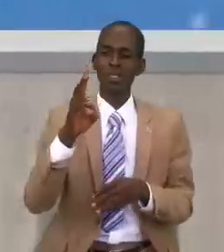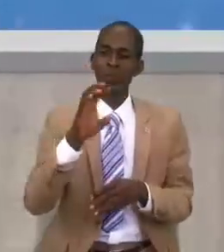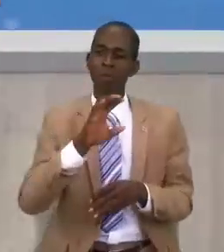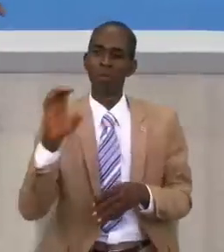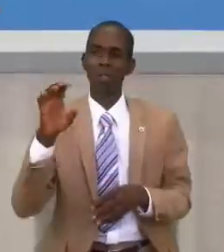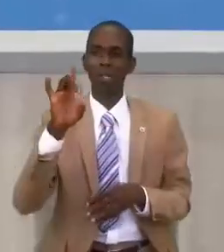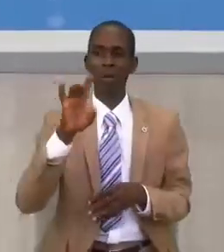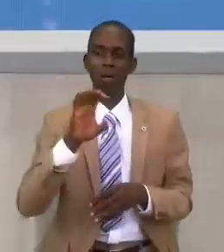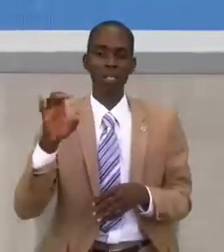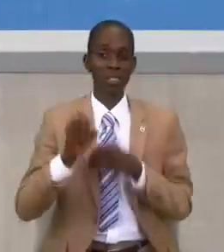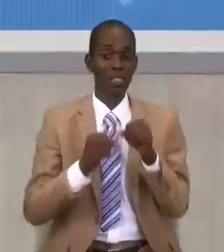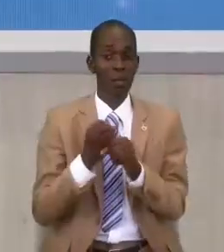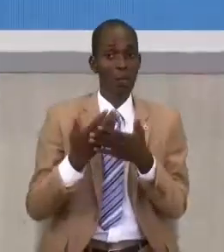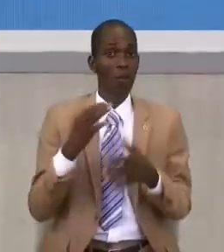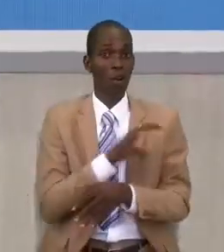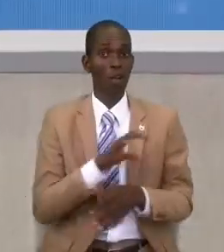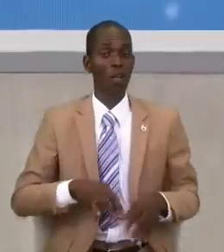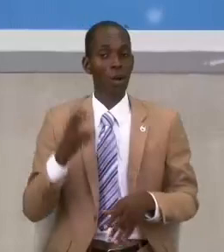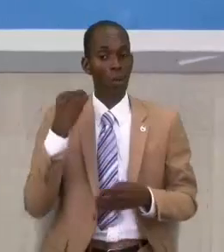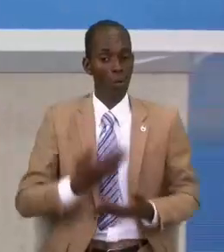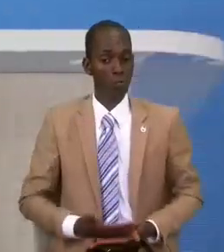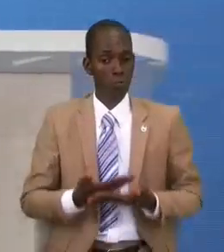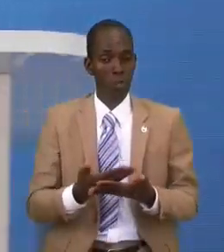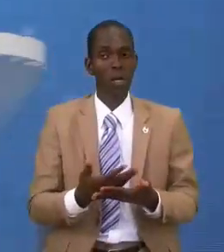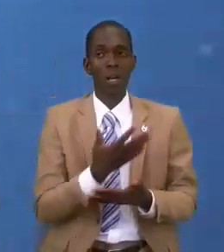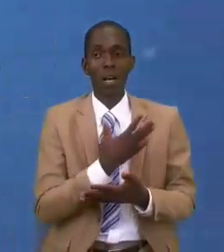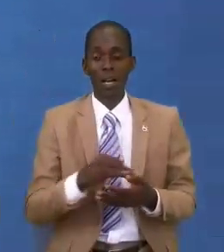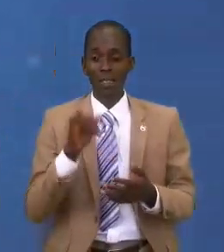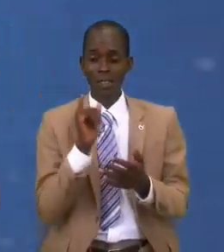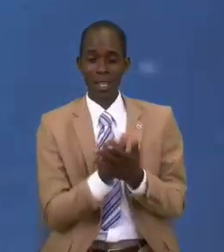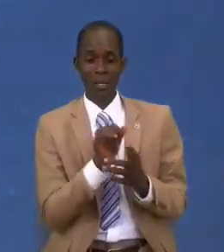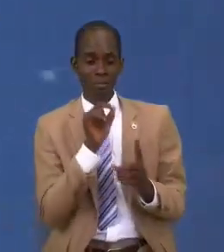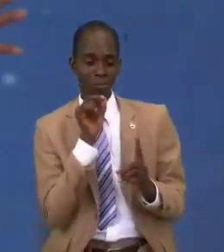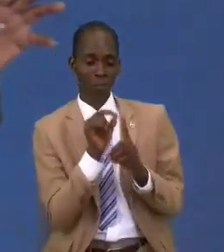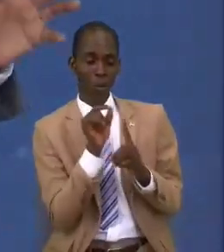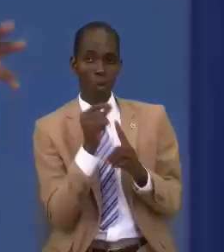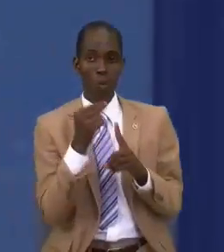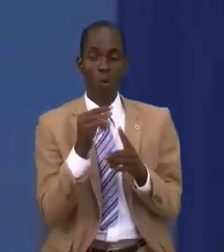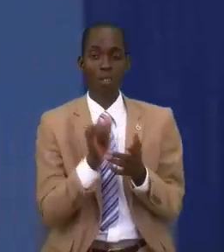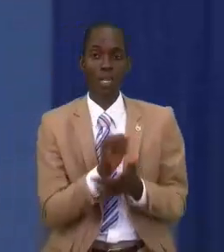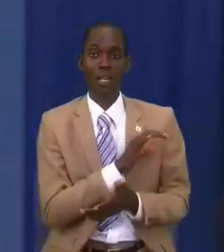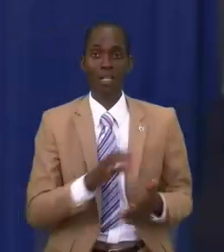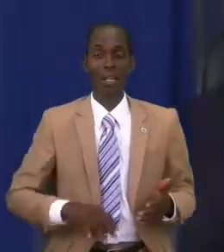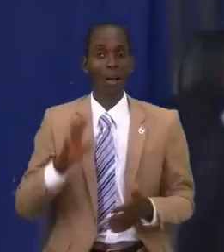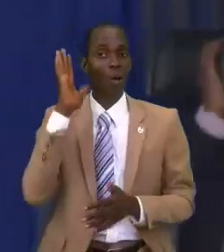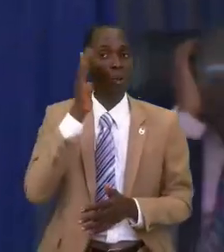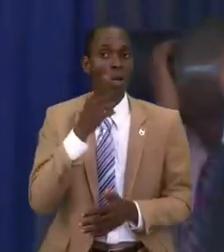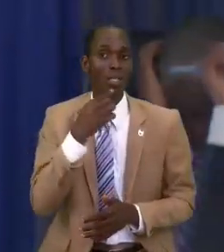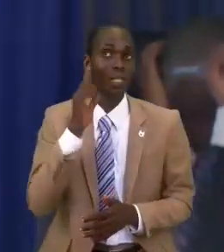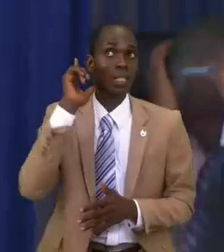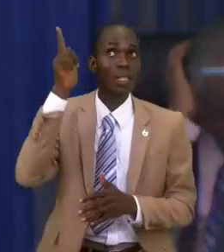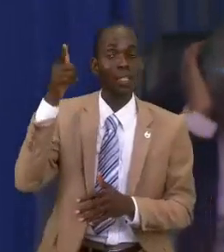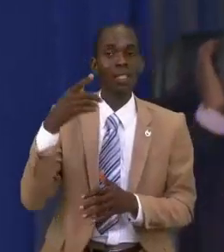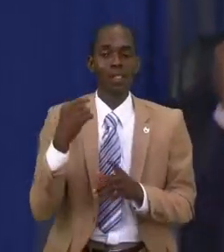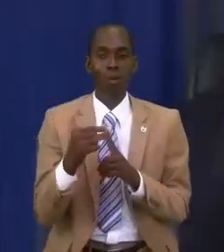very words that Christ will utter, and the very words that Christ will say, to show why he came and to show